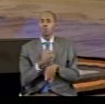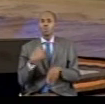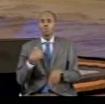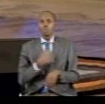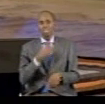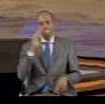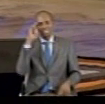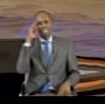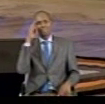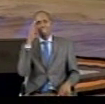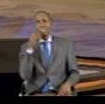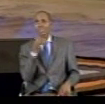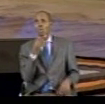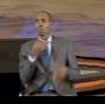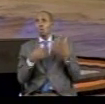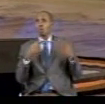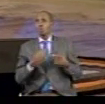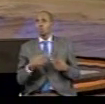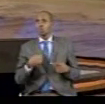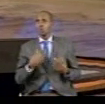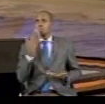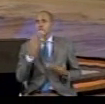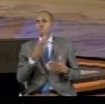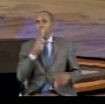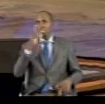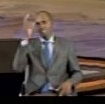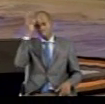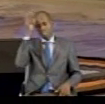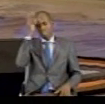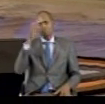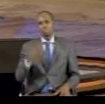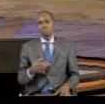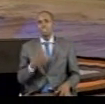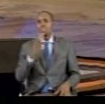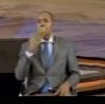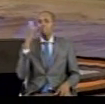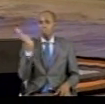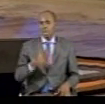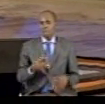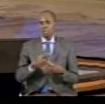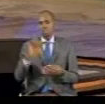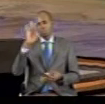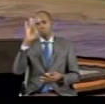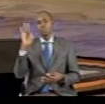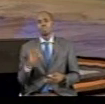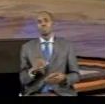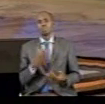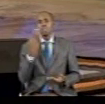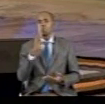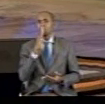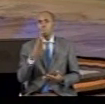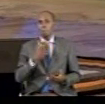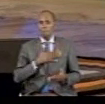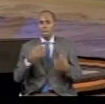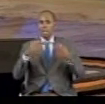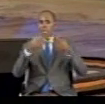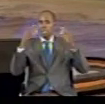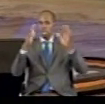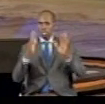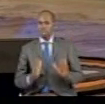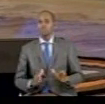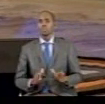Satan. We suppose it's an evil spirit. We suppose it's an enemy. And because of